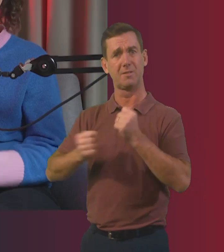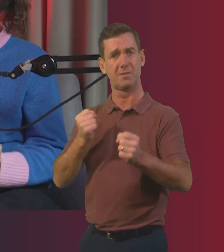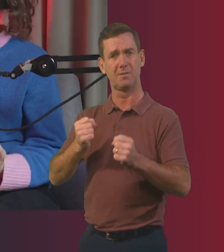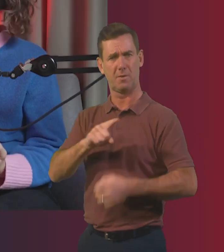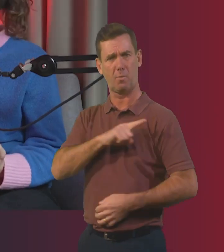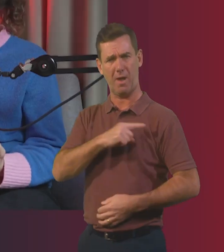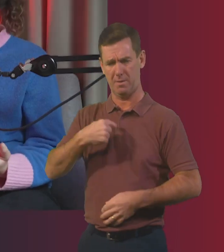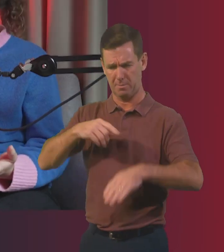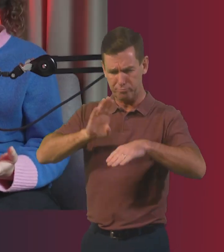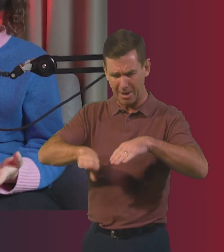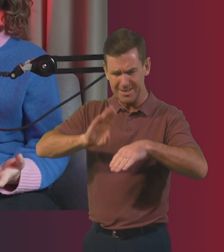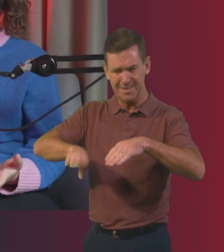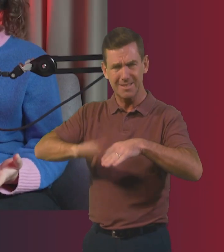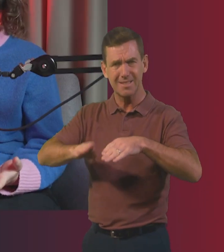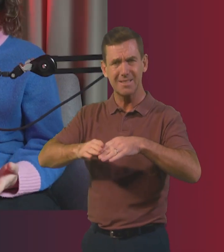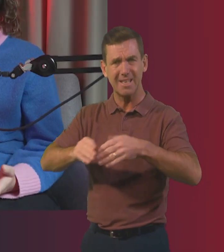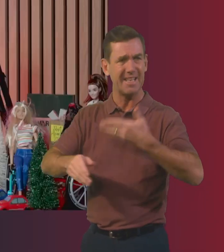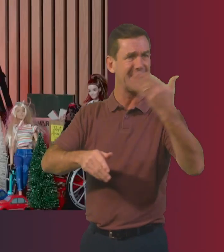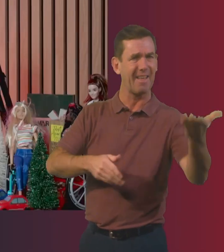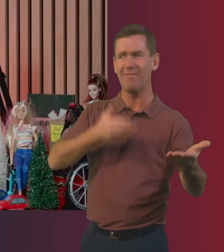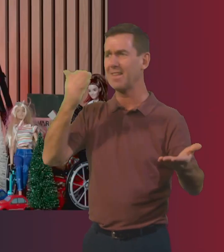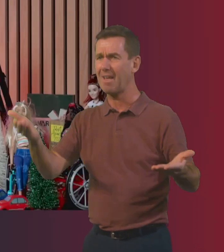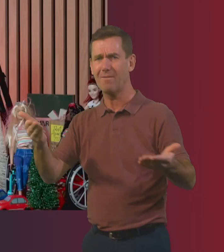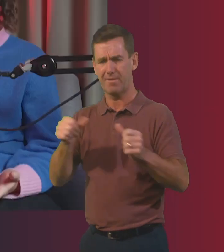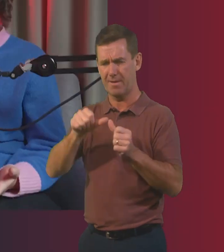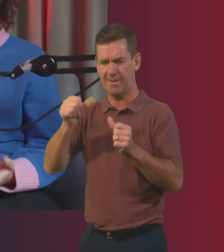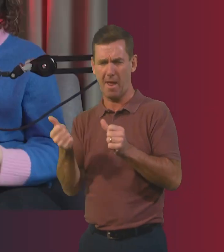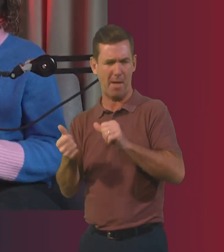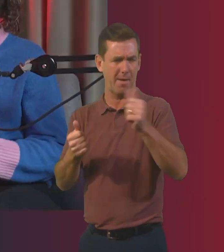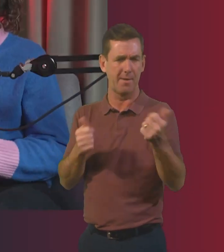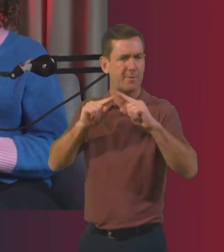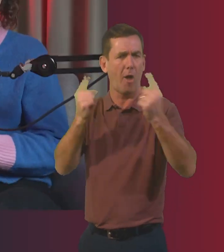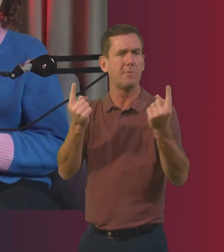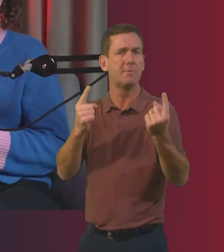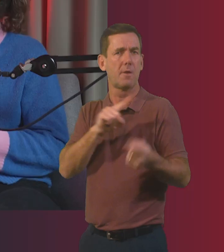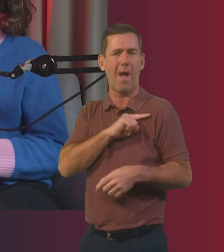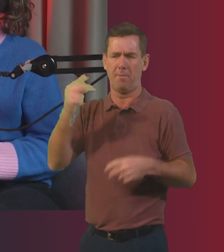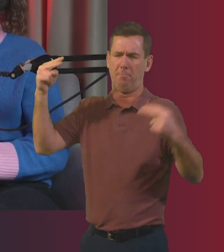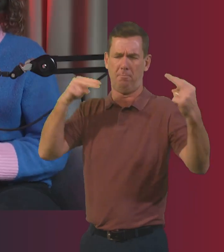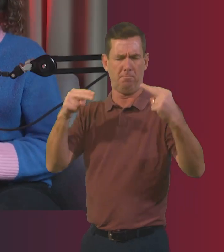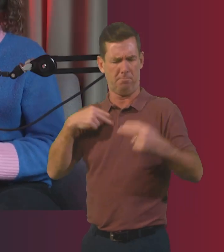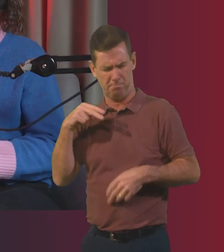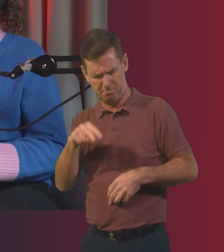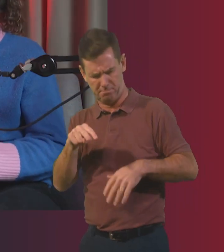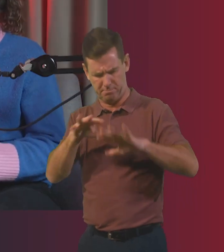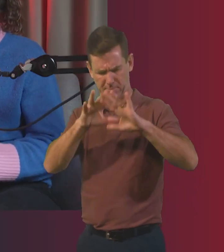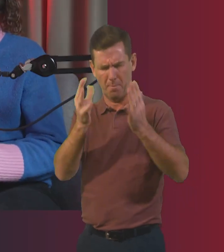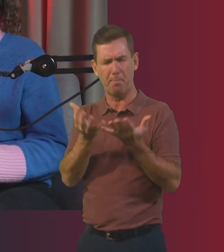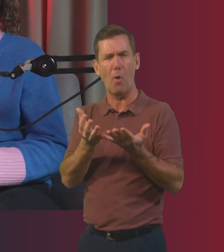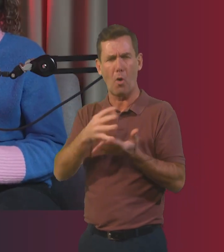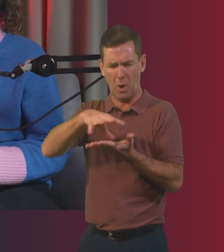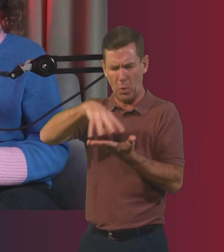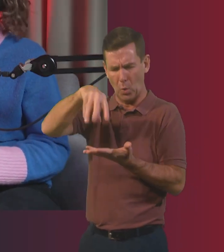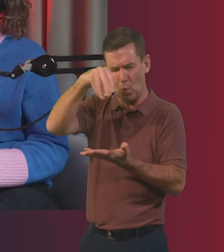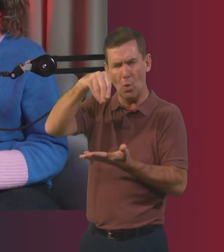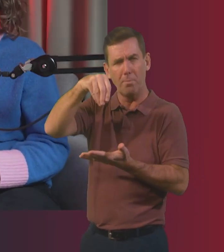the bakes that you're practicing to your neighbours because they're like, what are you doing? Yeah, what is this? Why have you made a ball of meringue with things inside? This is a